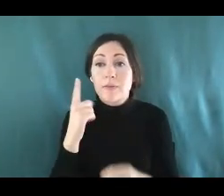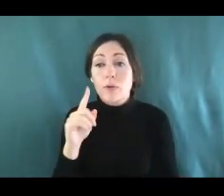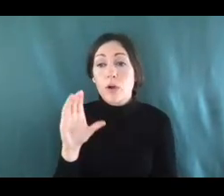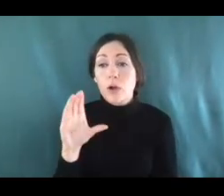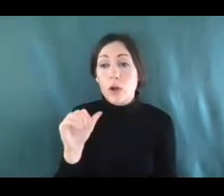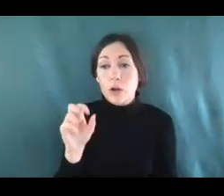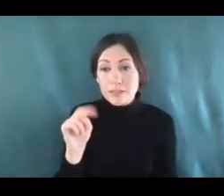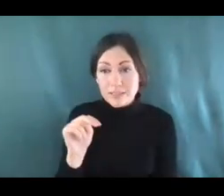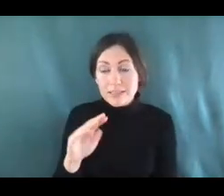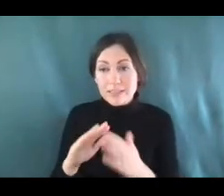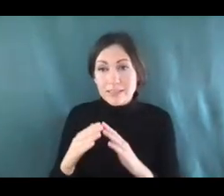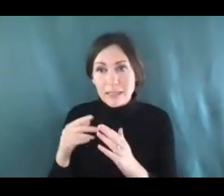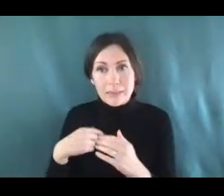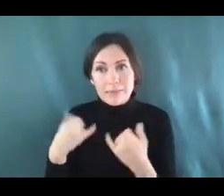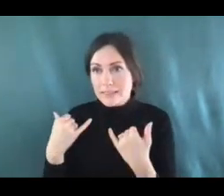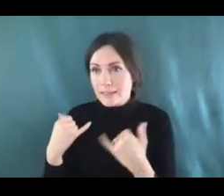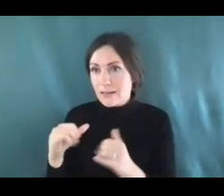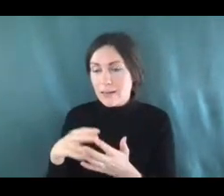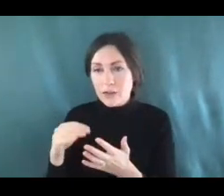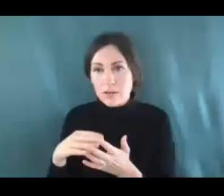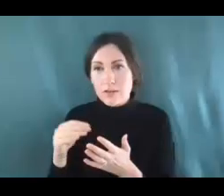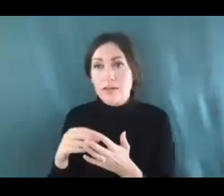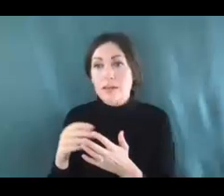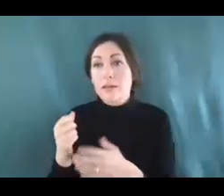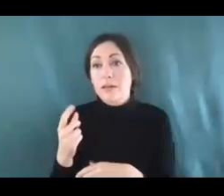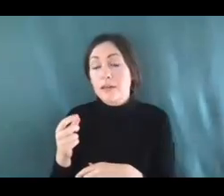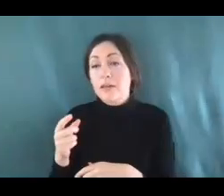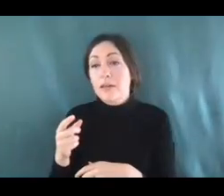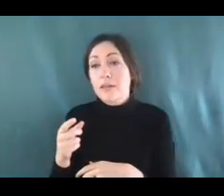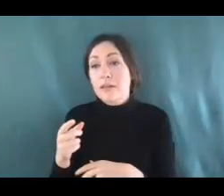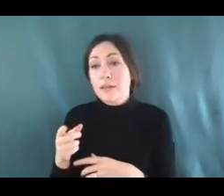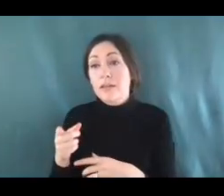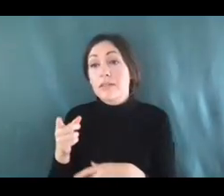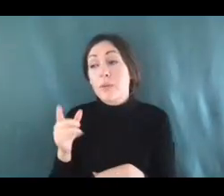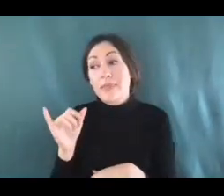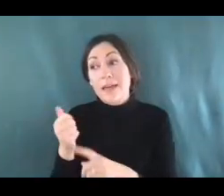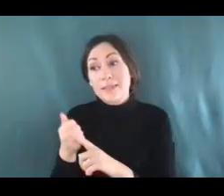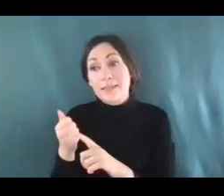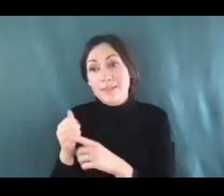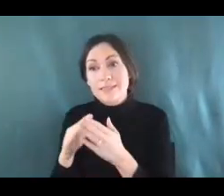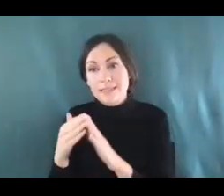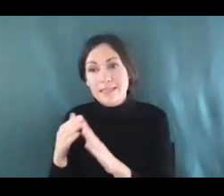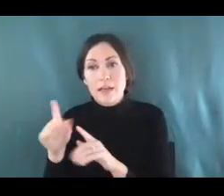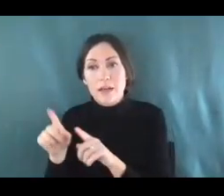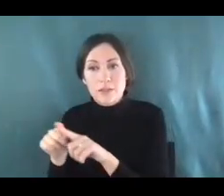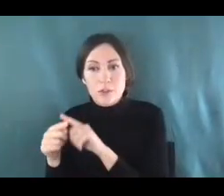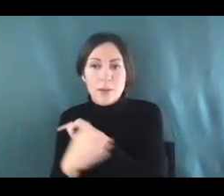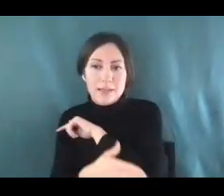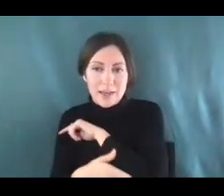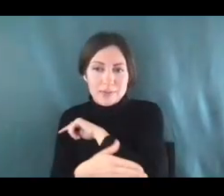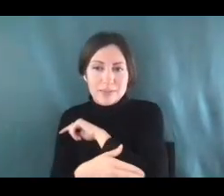I am still learning, because Carson City, if people aren't aware, is both a city and a county. It's kind of like Australia.